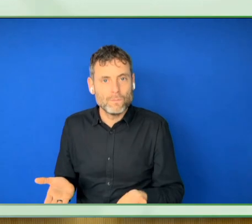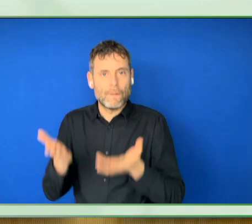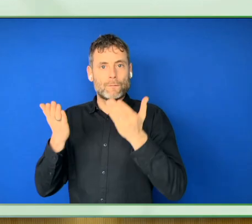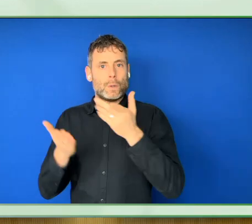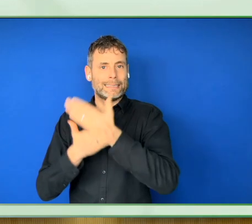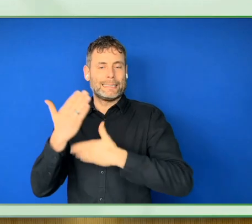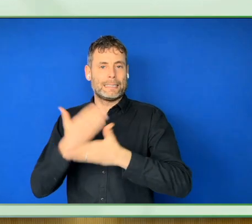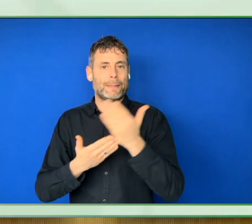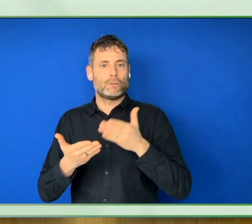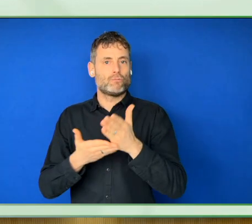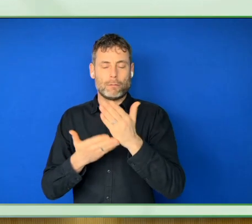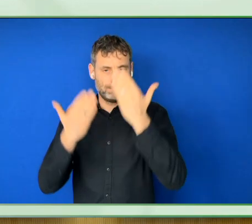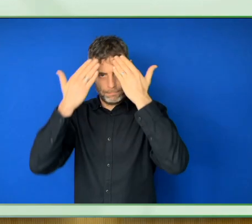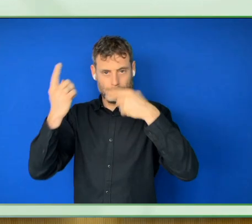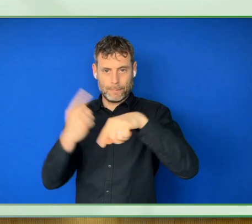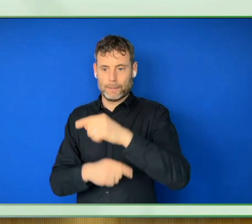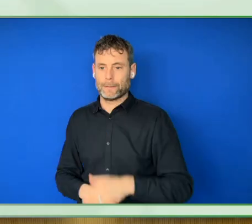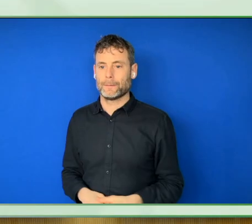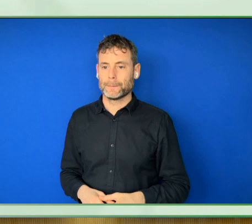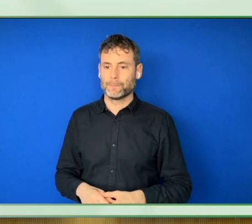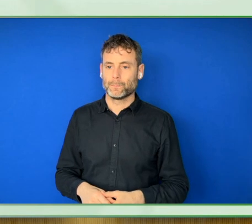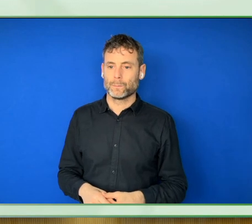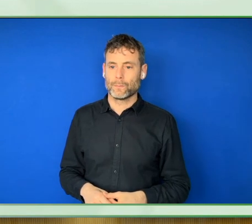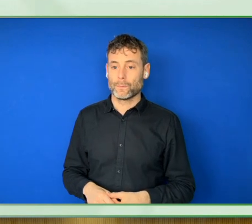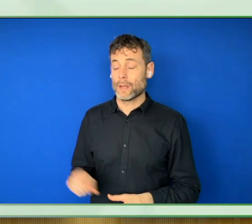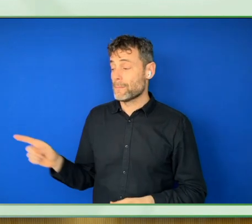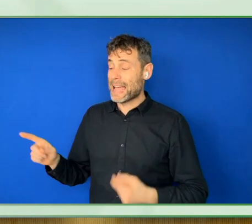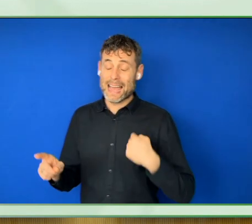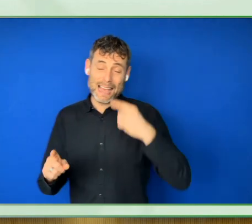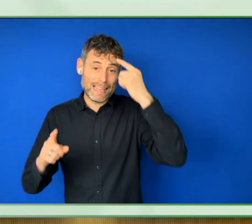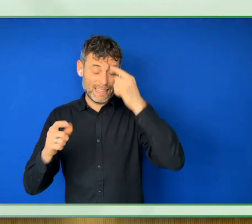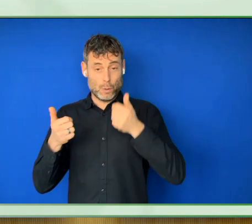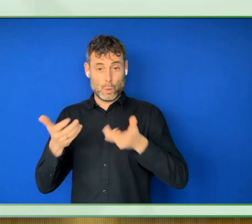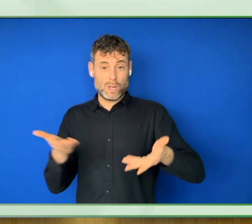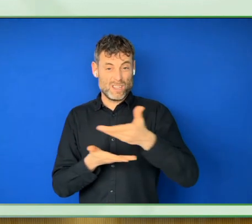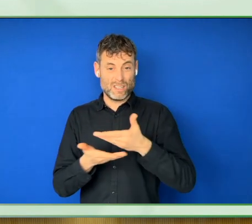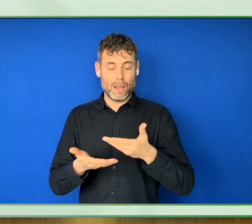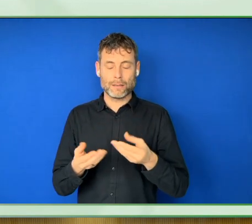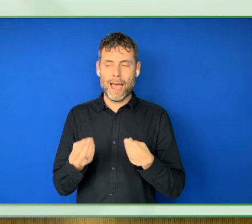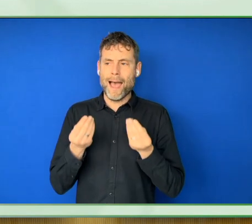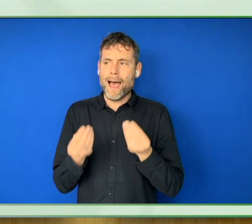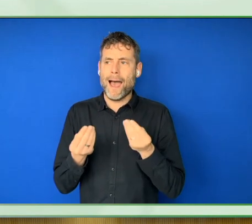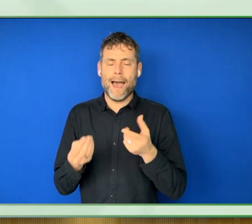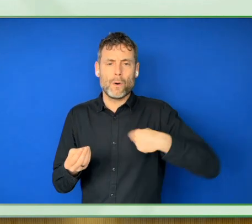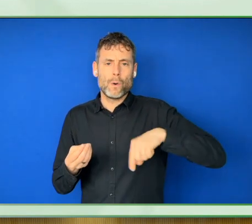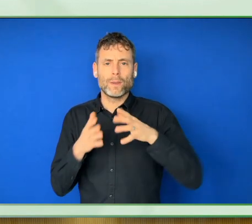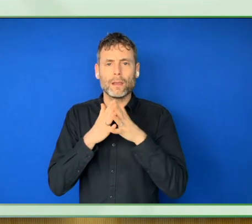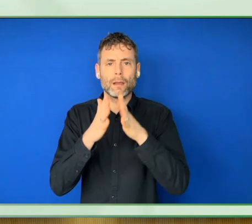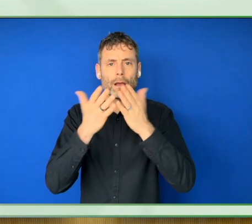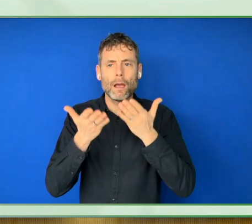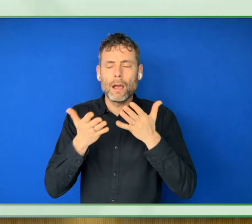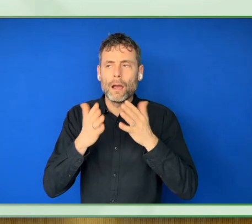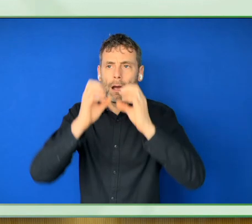a better understanding of the language that we use. We need, therefore, arrive to a unifying